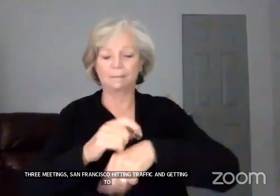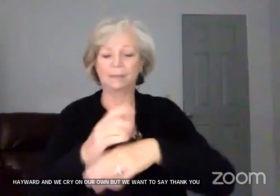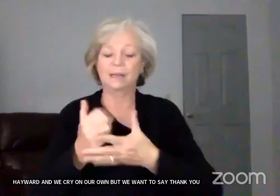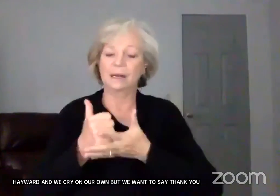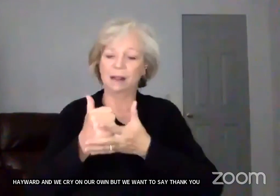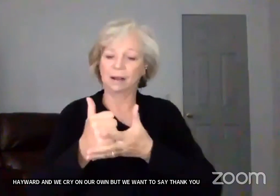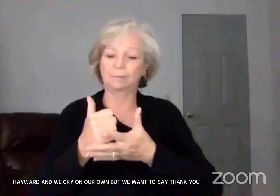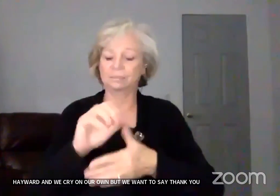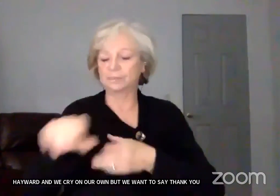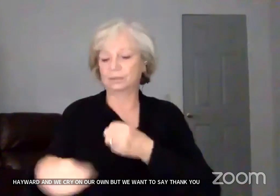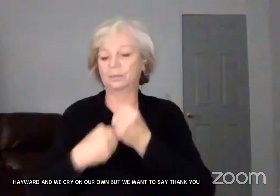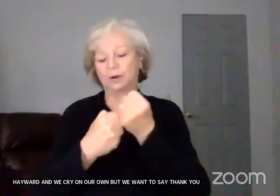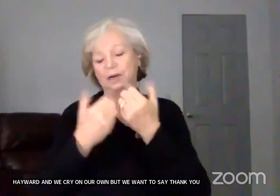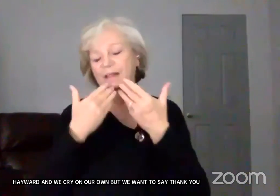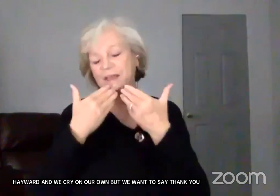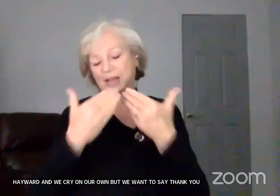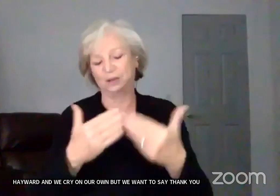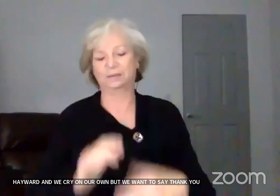that, thank you.